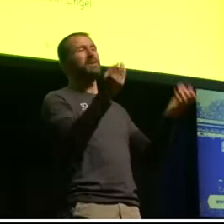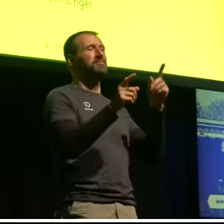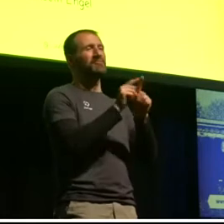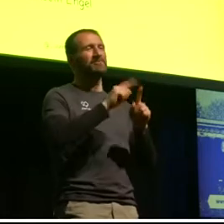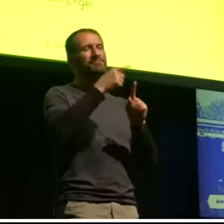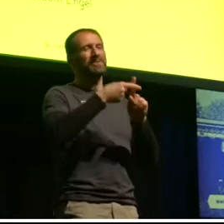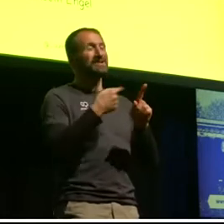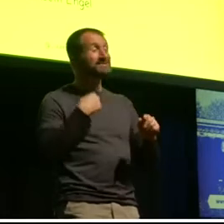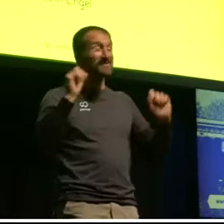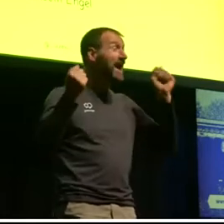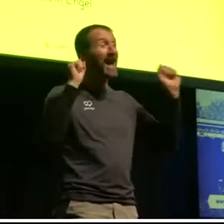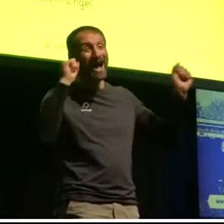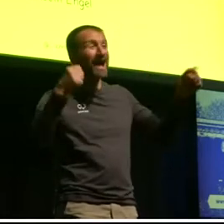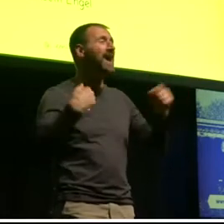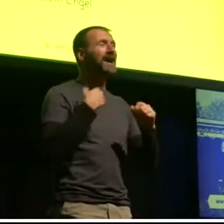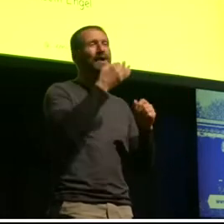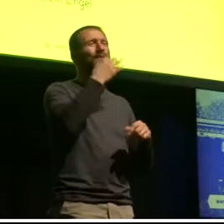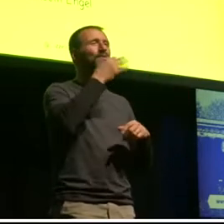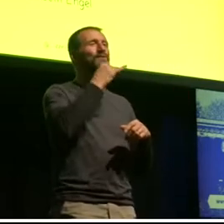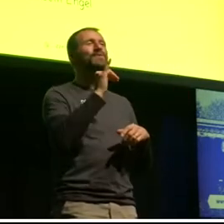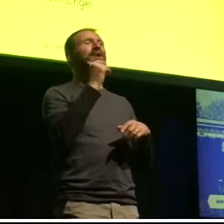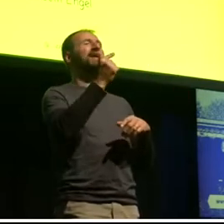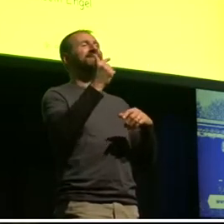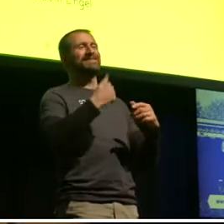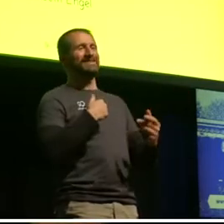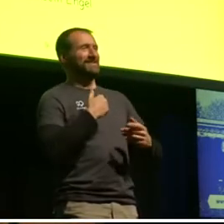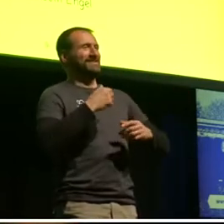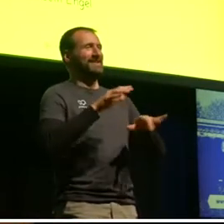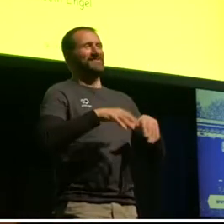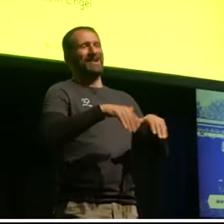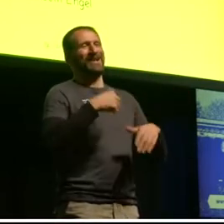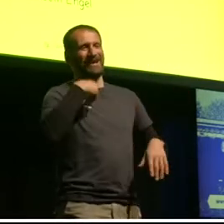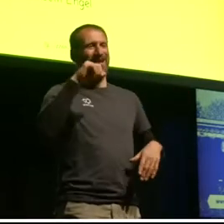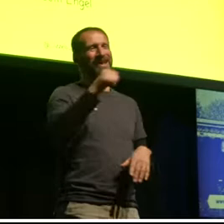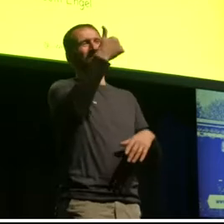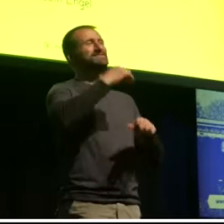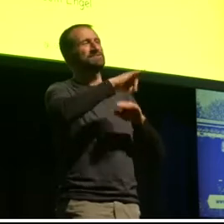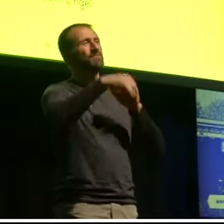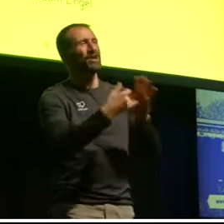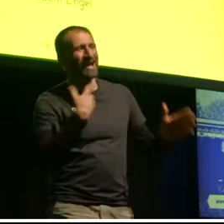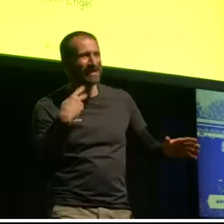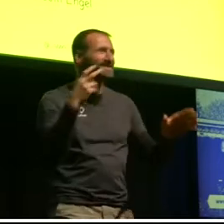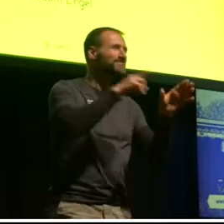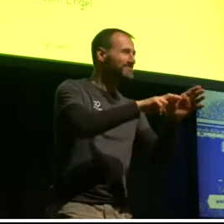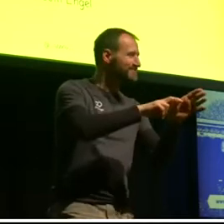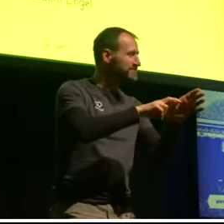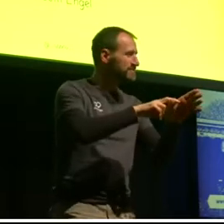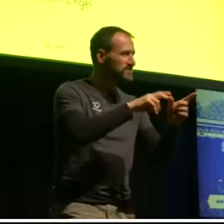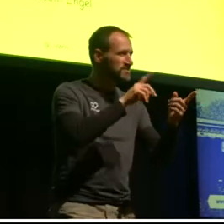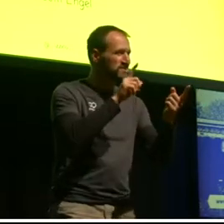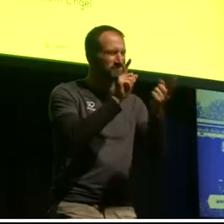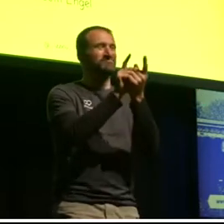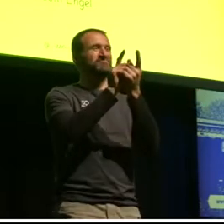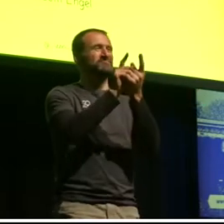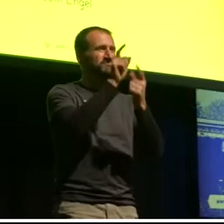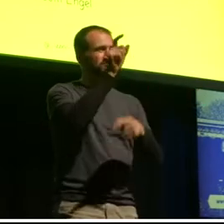into this. I started as a young IT professional into my first project, and there I met him.